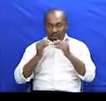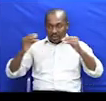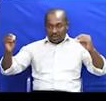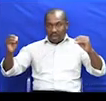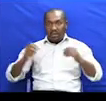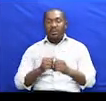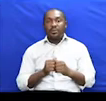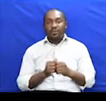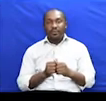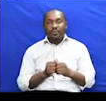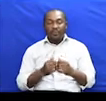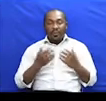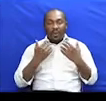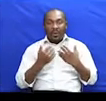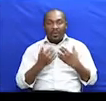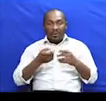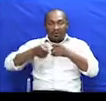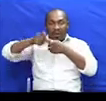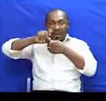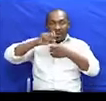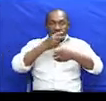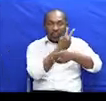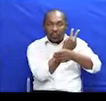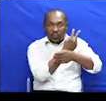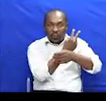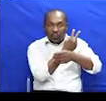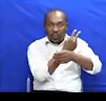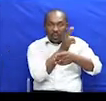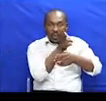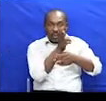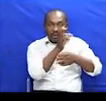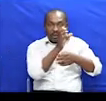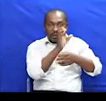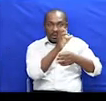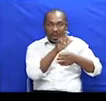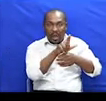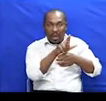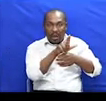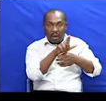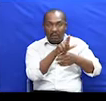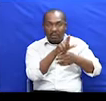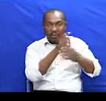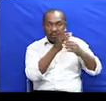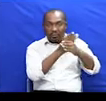We need to balance x. What if I had 2 here? To make chlorine to be 2, if I had 2 here, I'll make chlorine to be